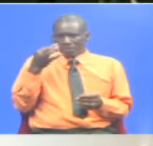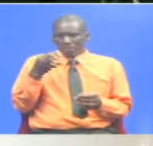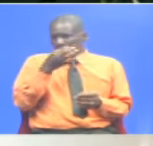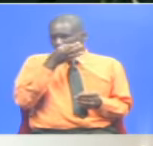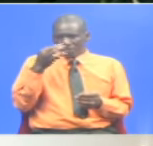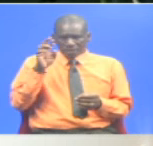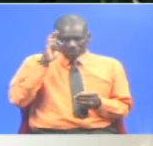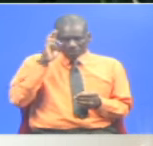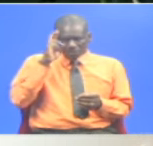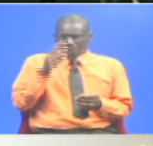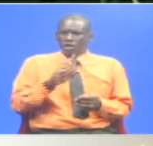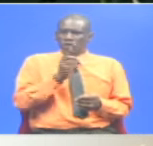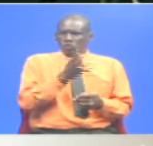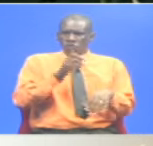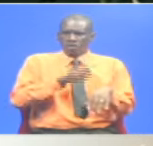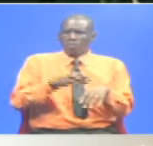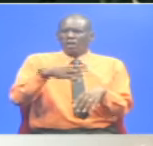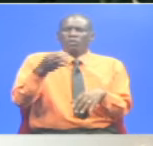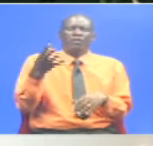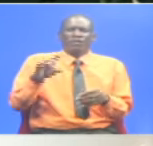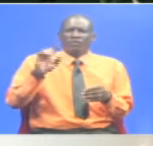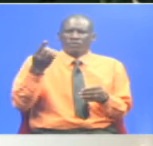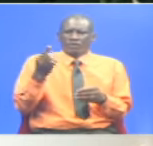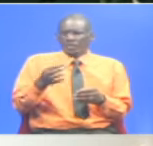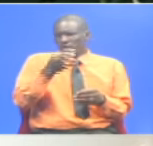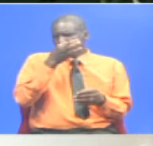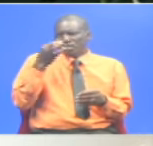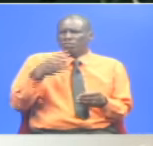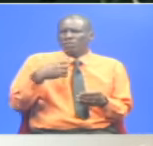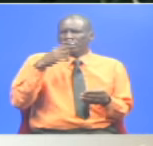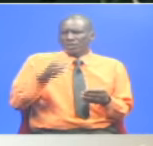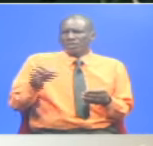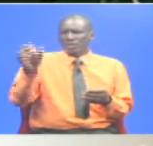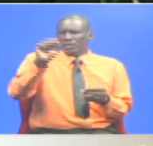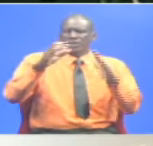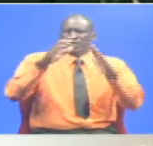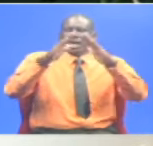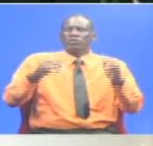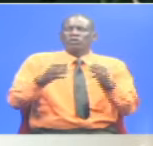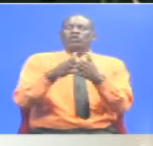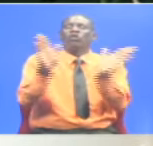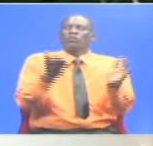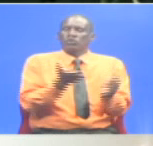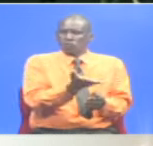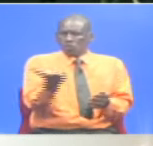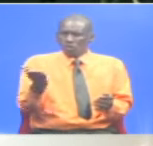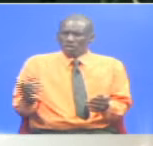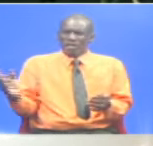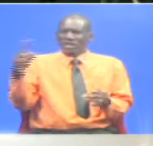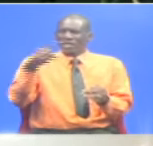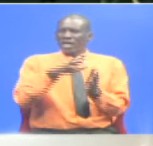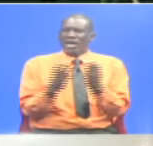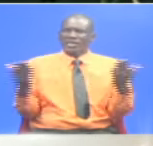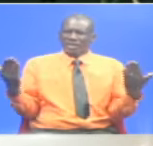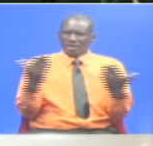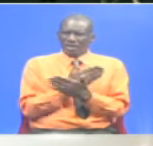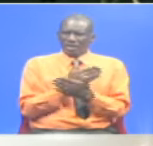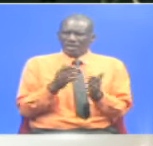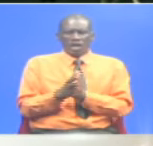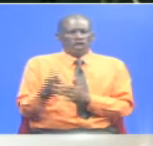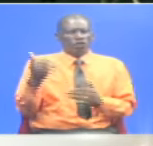remember I told you when I went there first, he said the state house is open to you, day or the night. And the